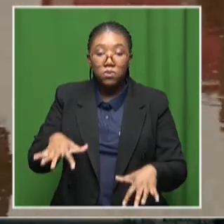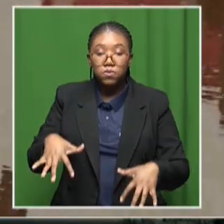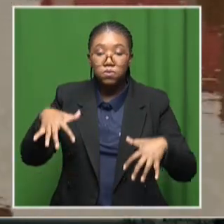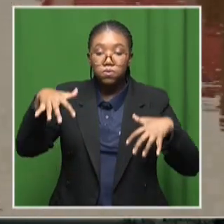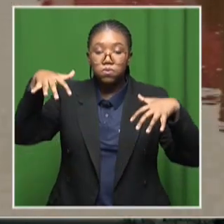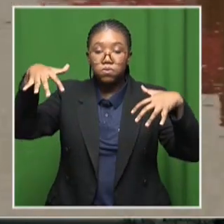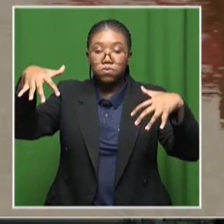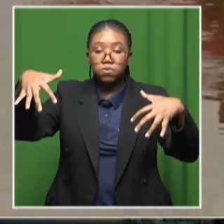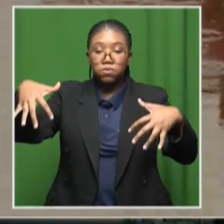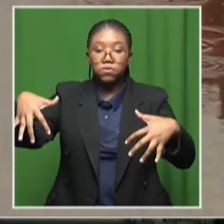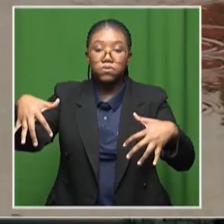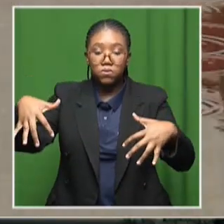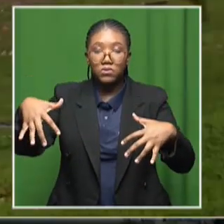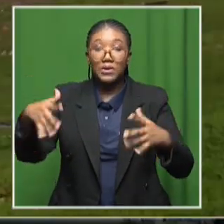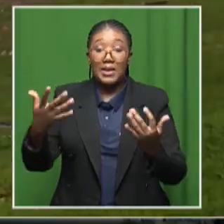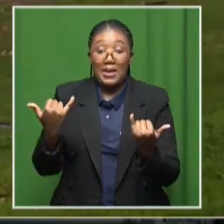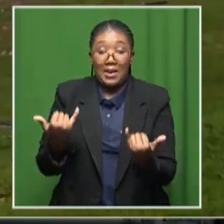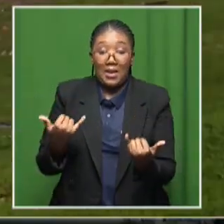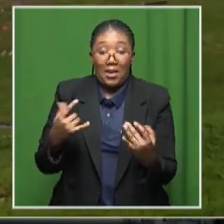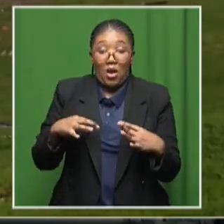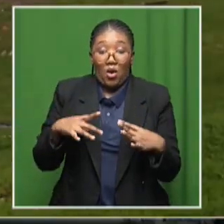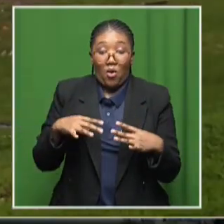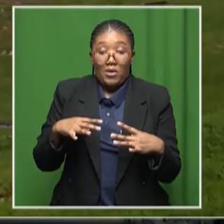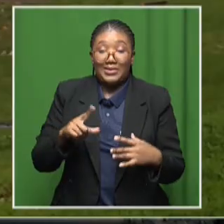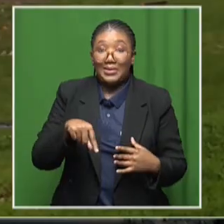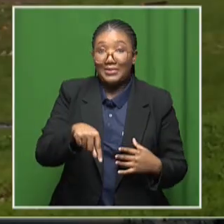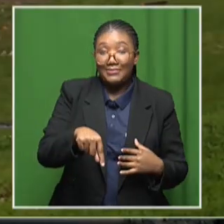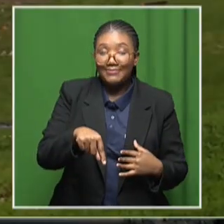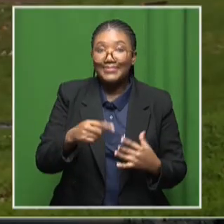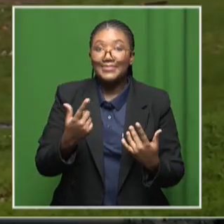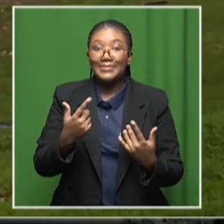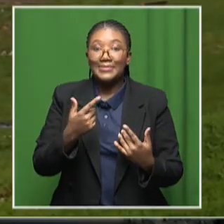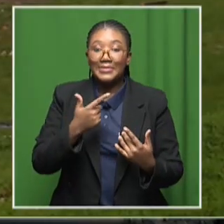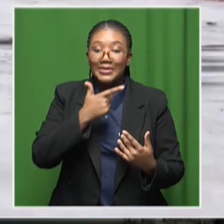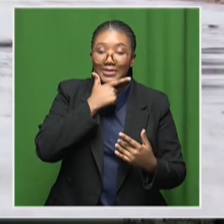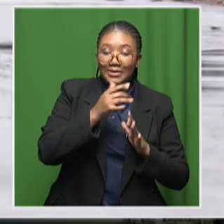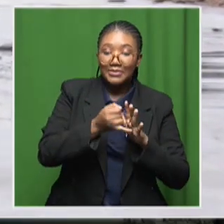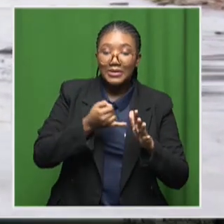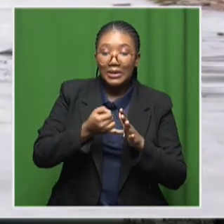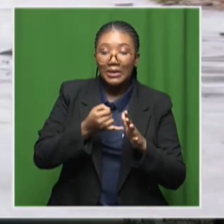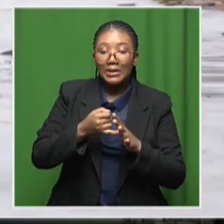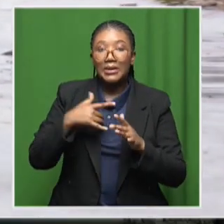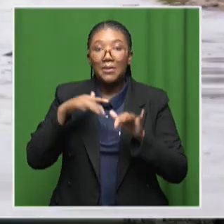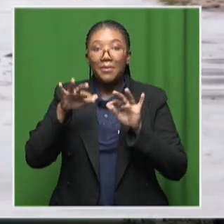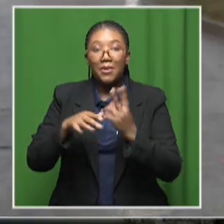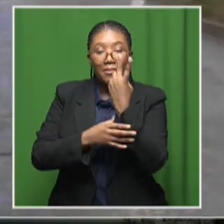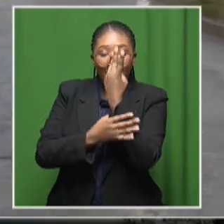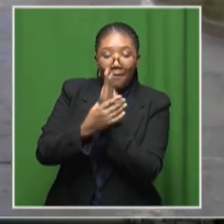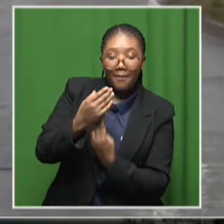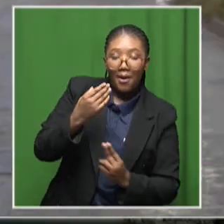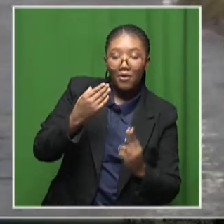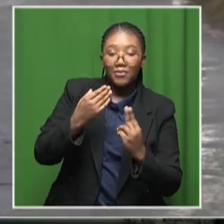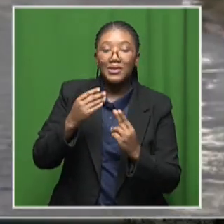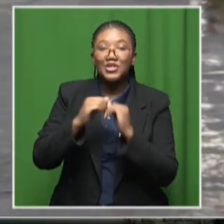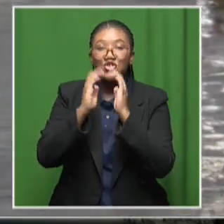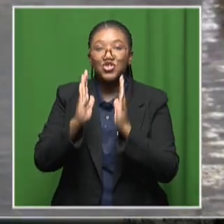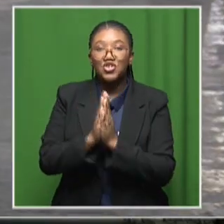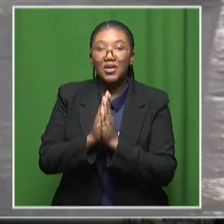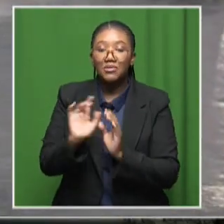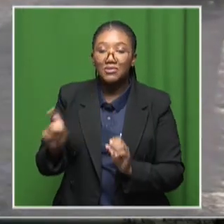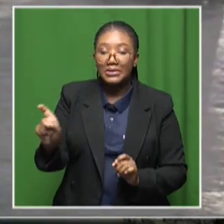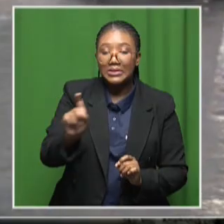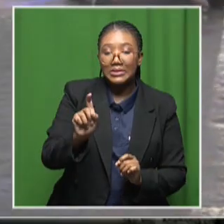And during this festive season, you normally have, baptisms and cleansing rituals which are conducted